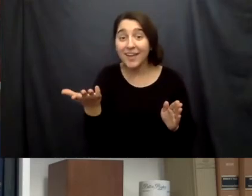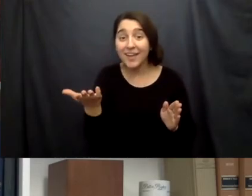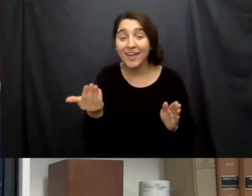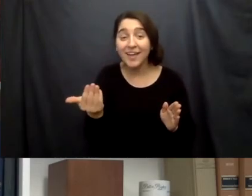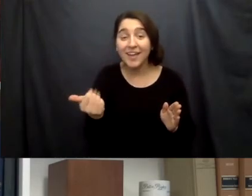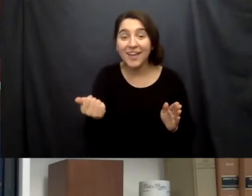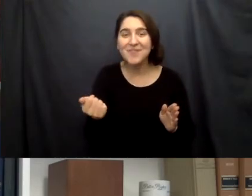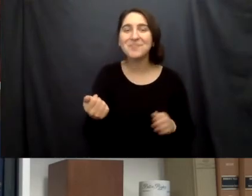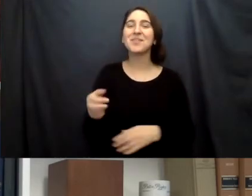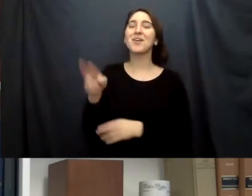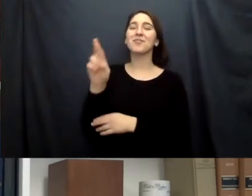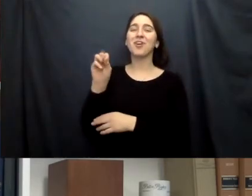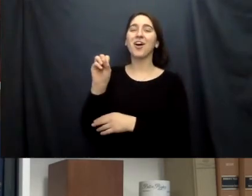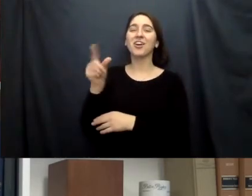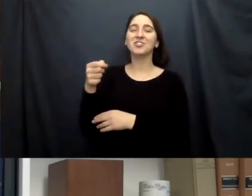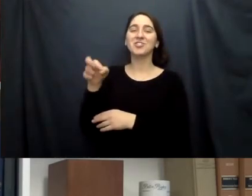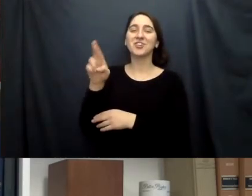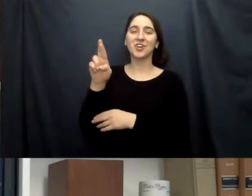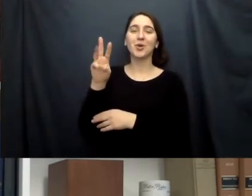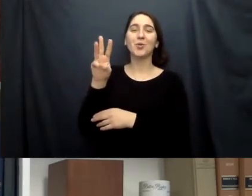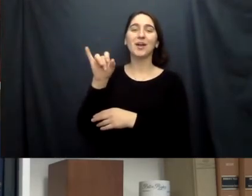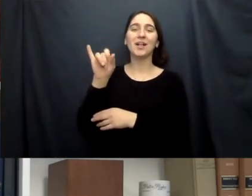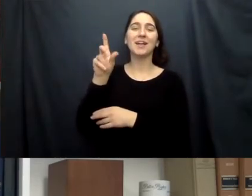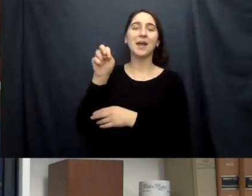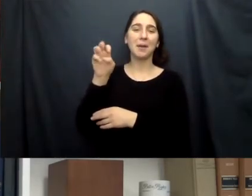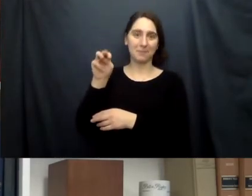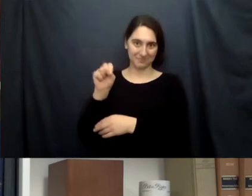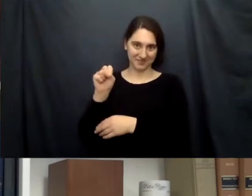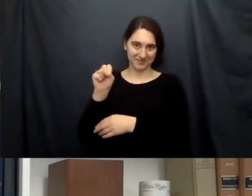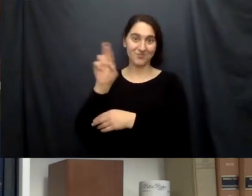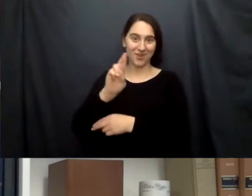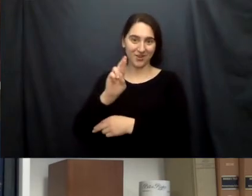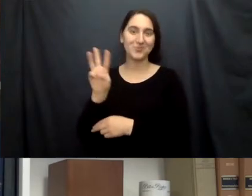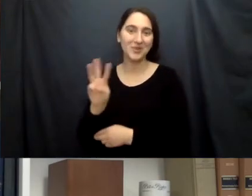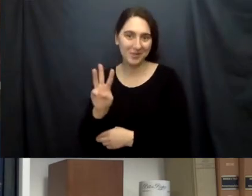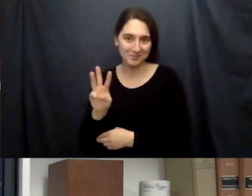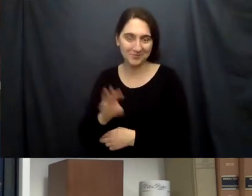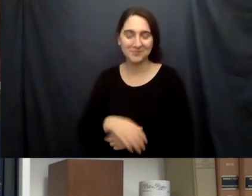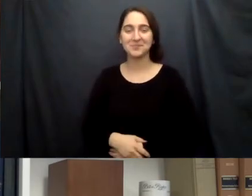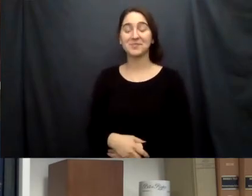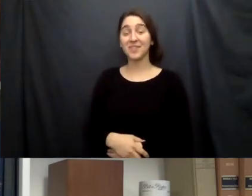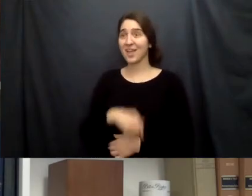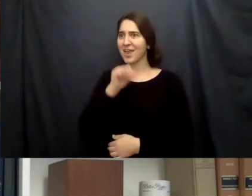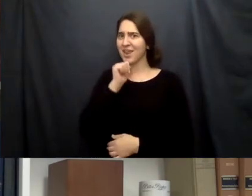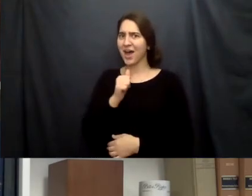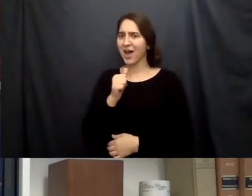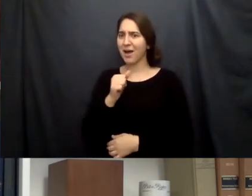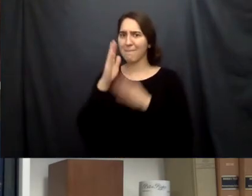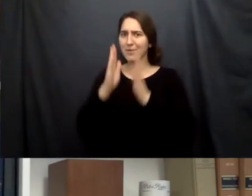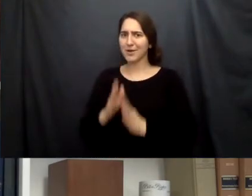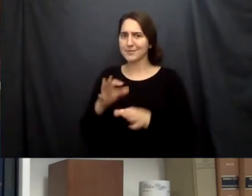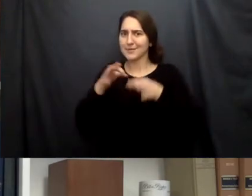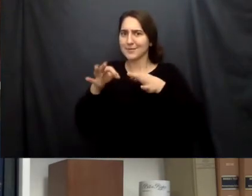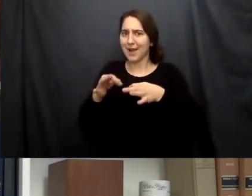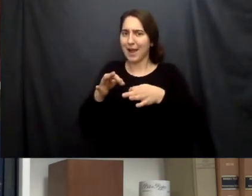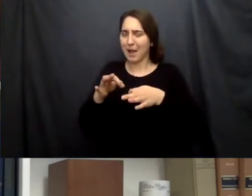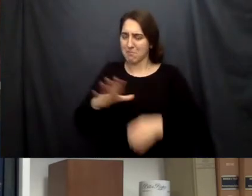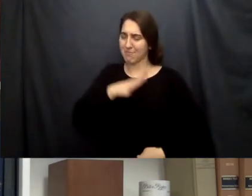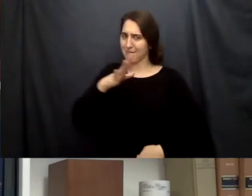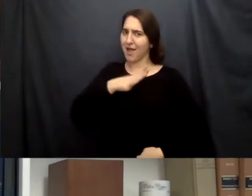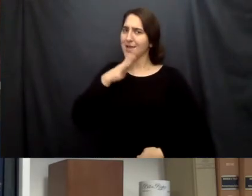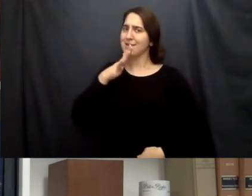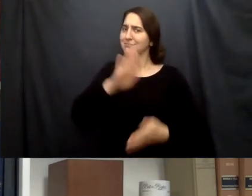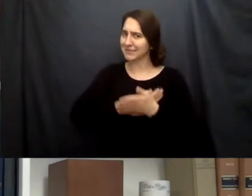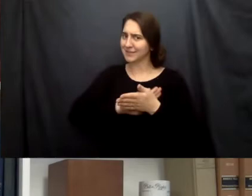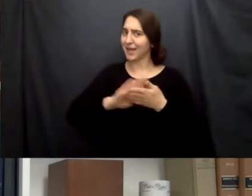respected his neighbors as his equals, do you know whom I think of? Roger Williams. He's not someone I would